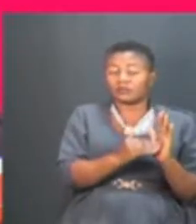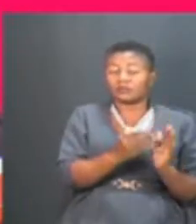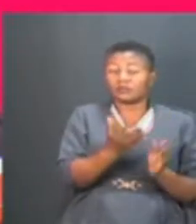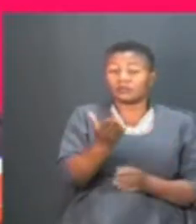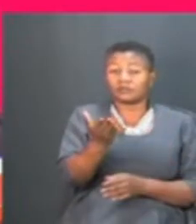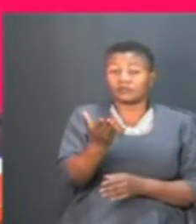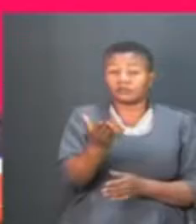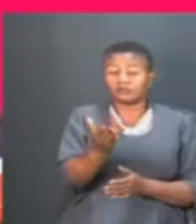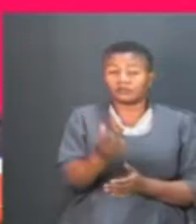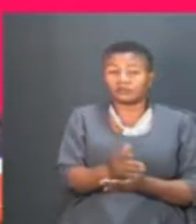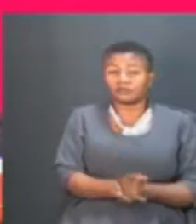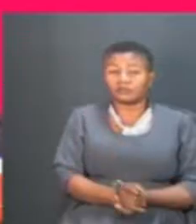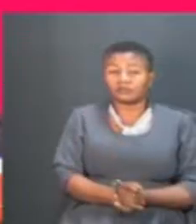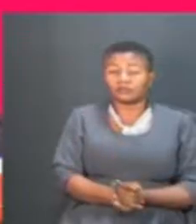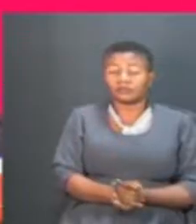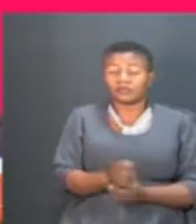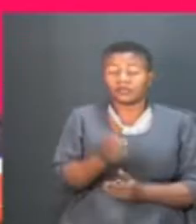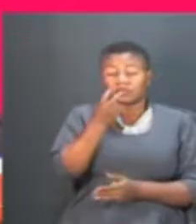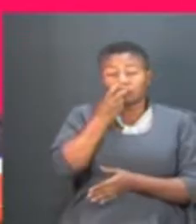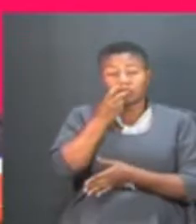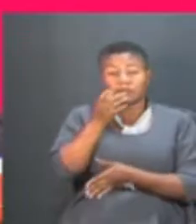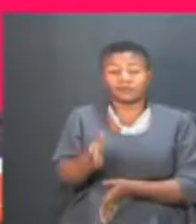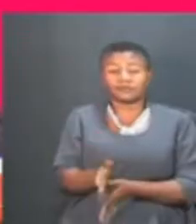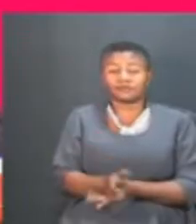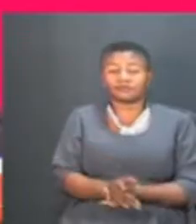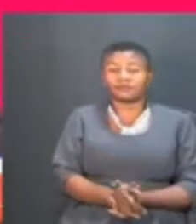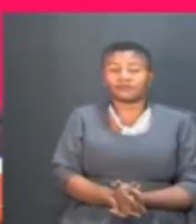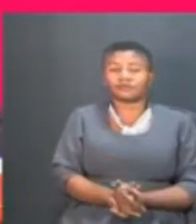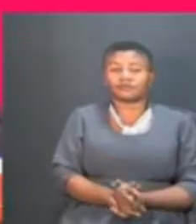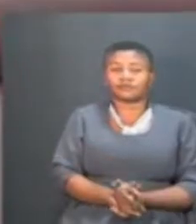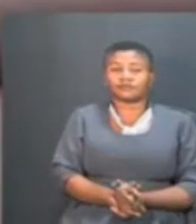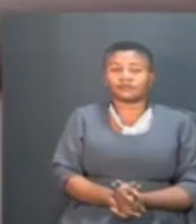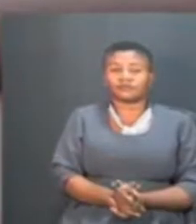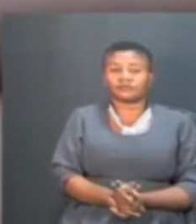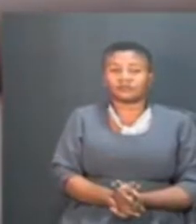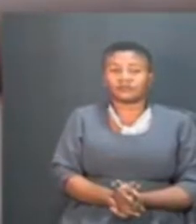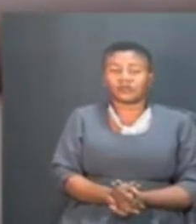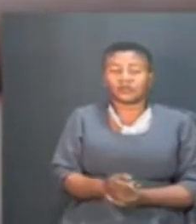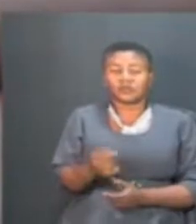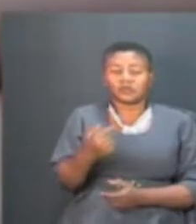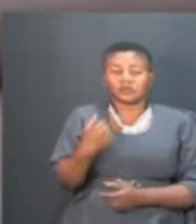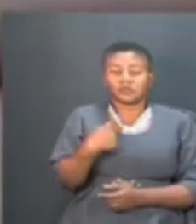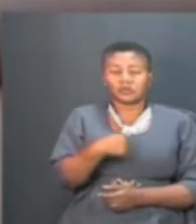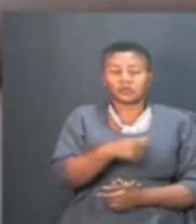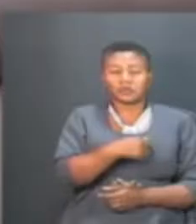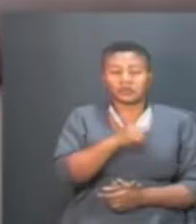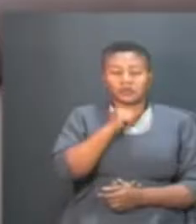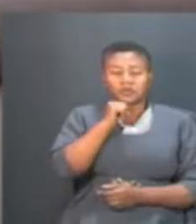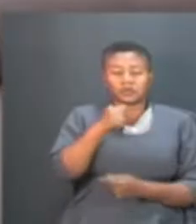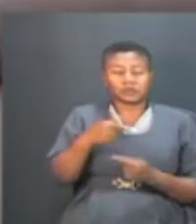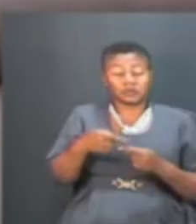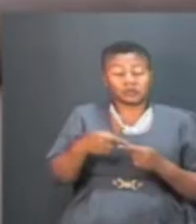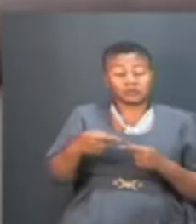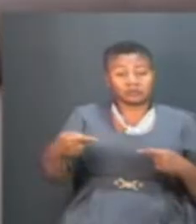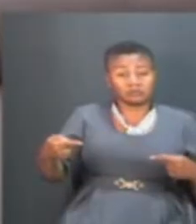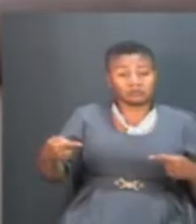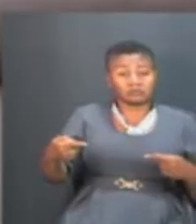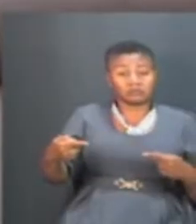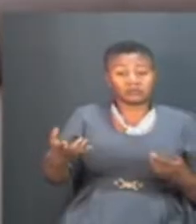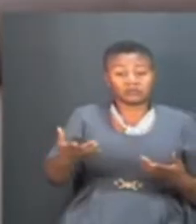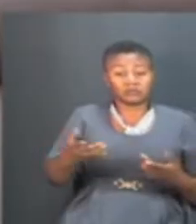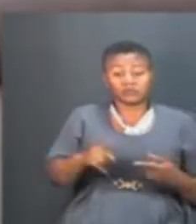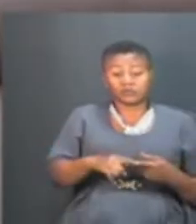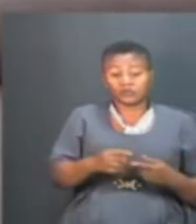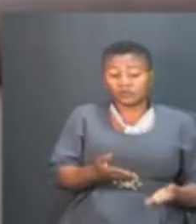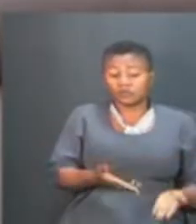yes. Speaker, we are not opposed to the laying of